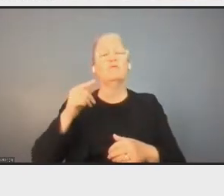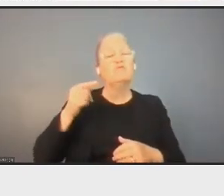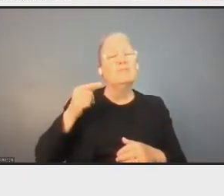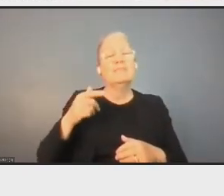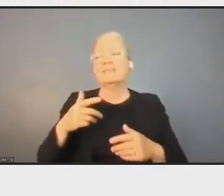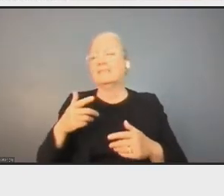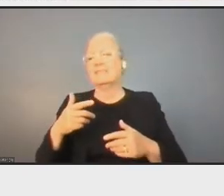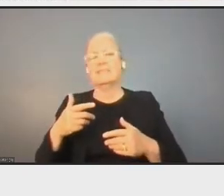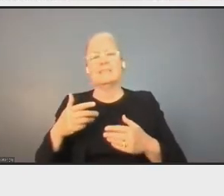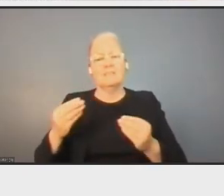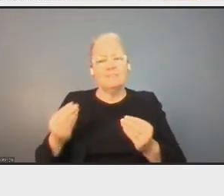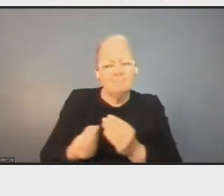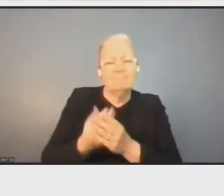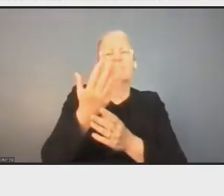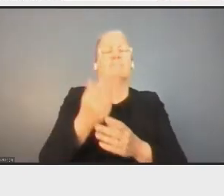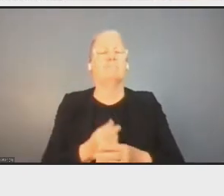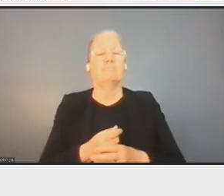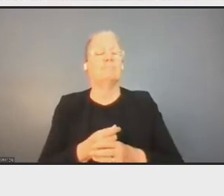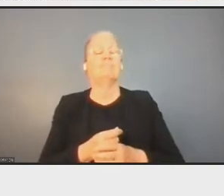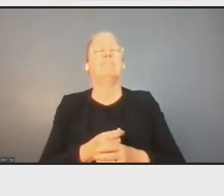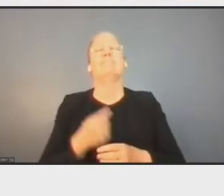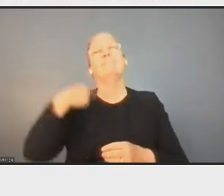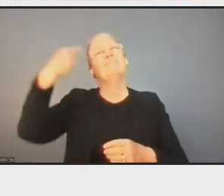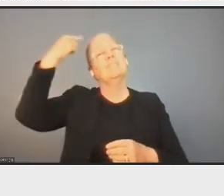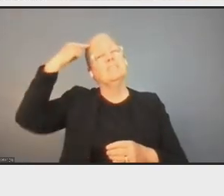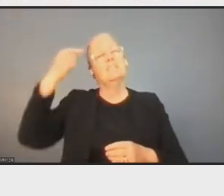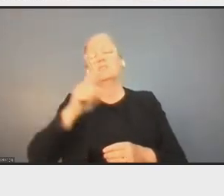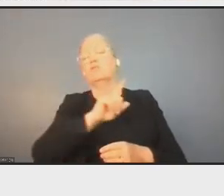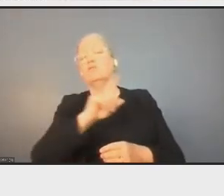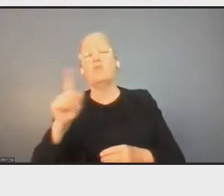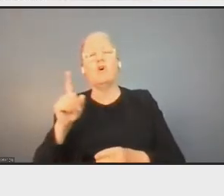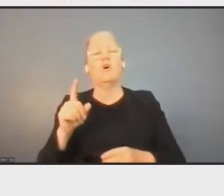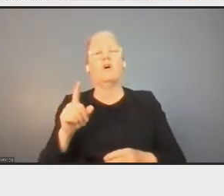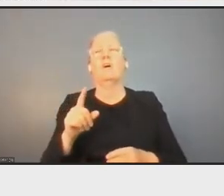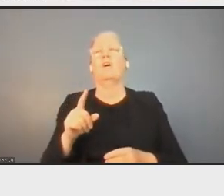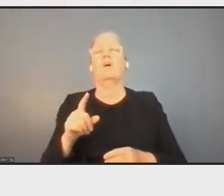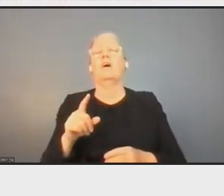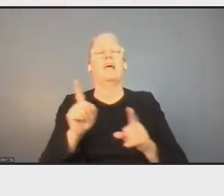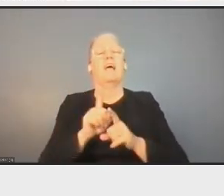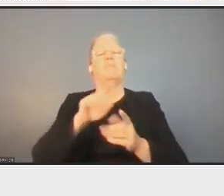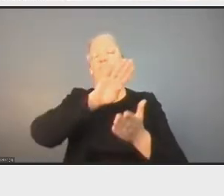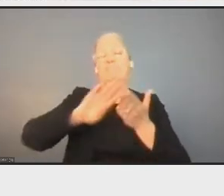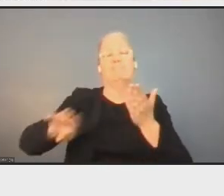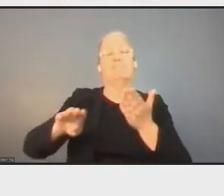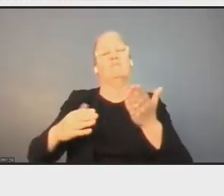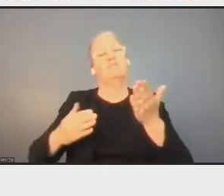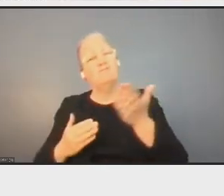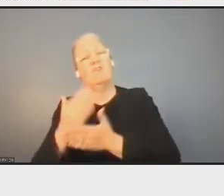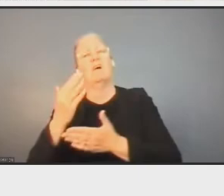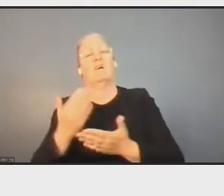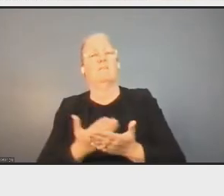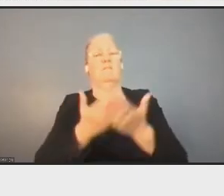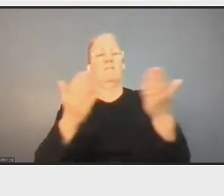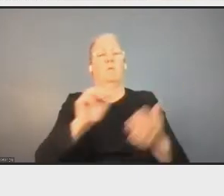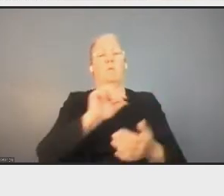should not displace, it should not further take away the rights of all, especially